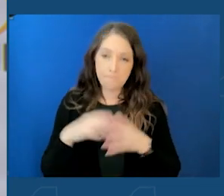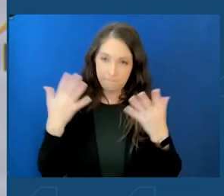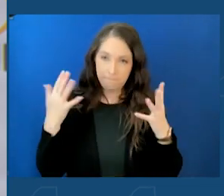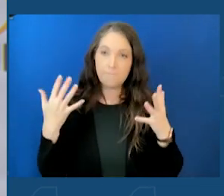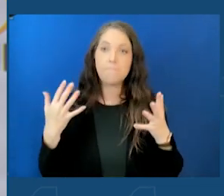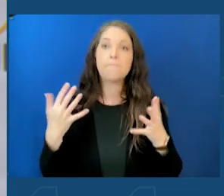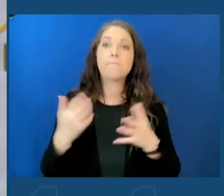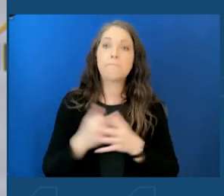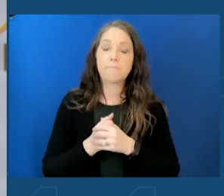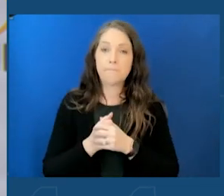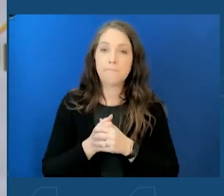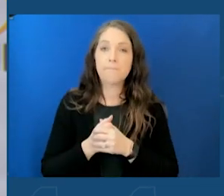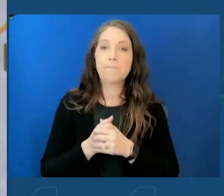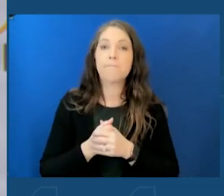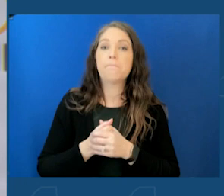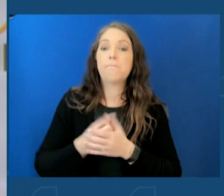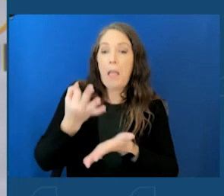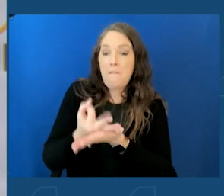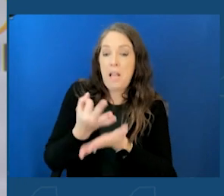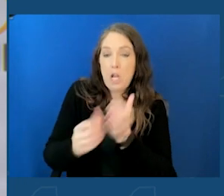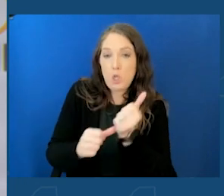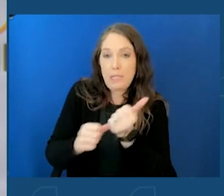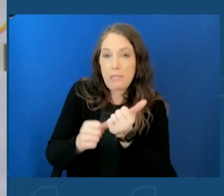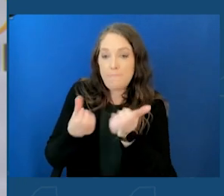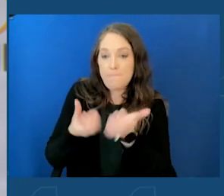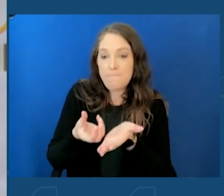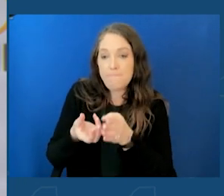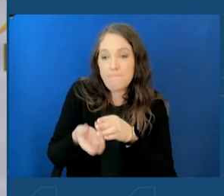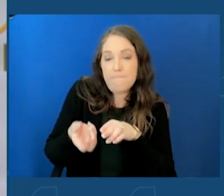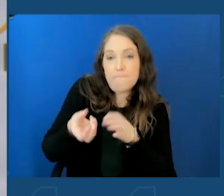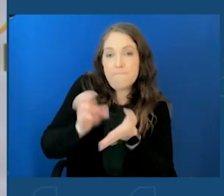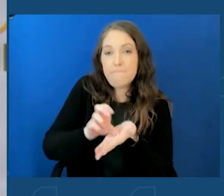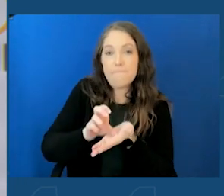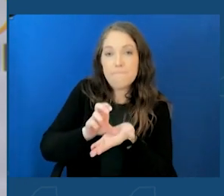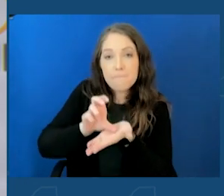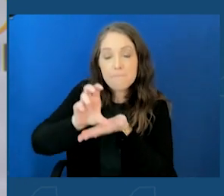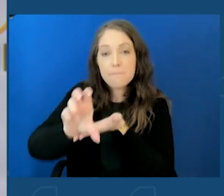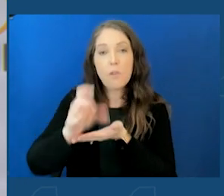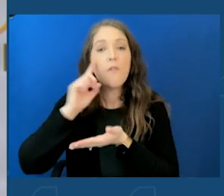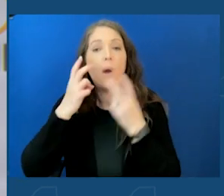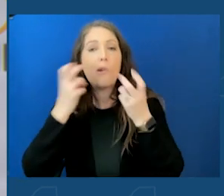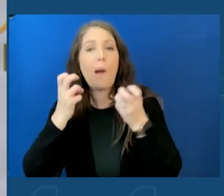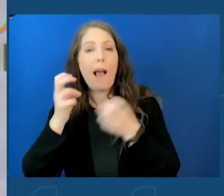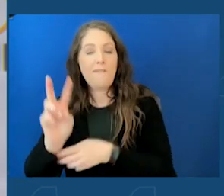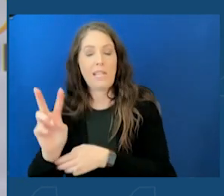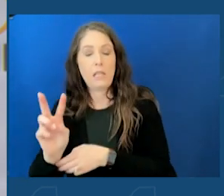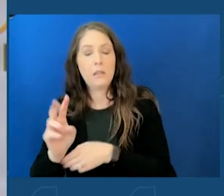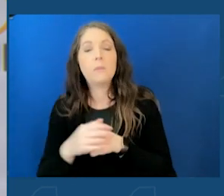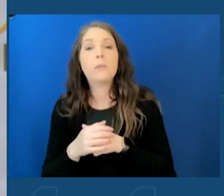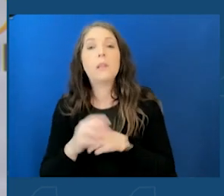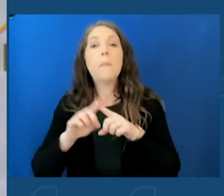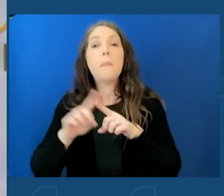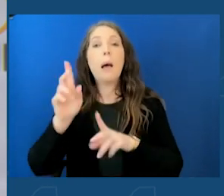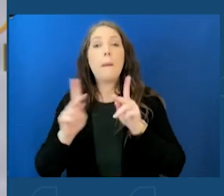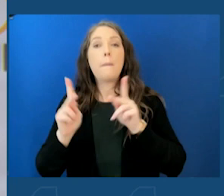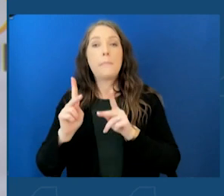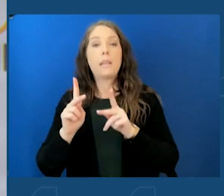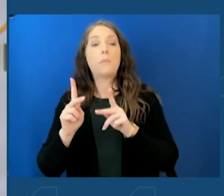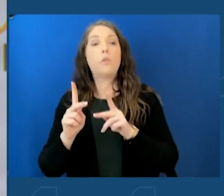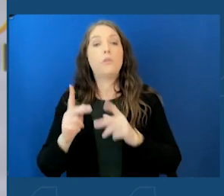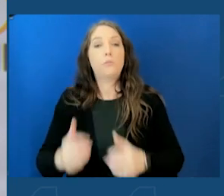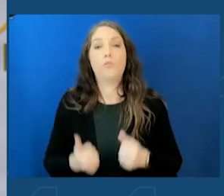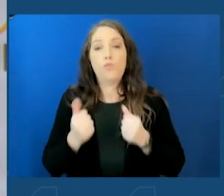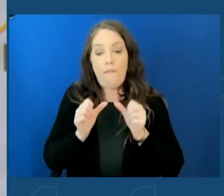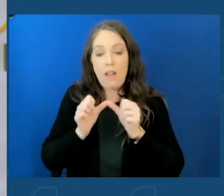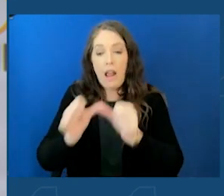increase financial assistance, particularly for crime victims overall, but those who are survivors of gender-based violence, and also to